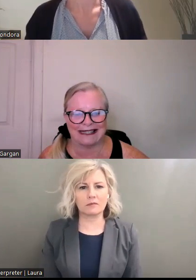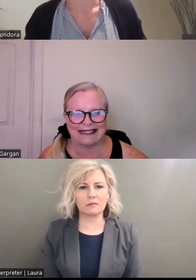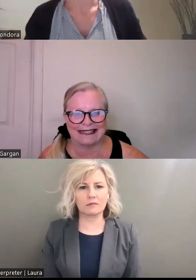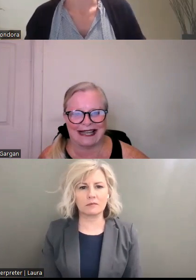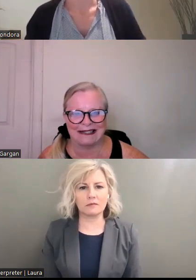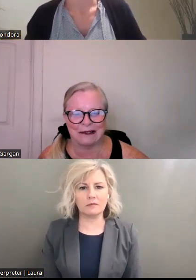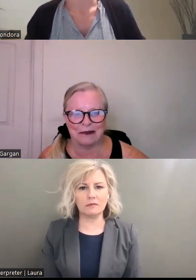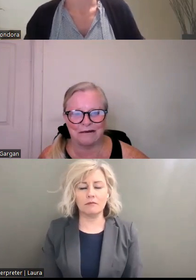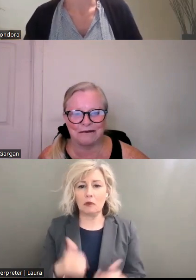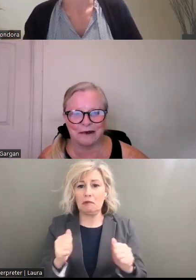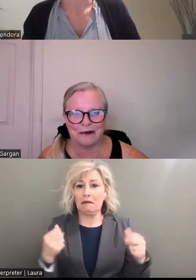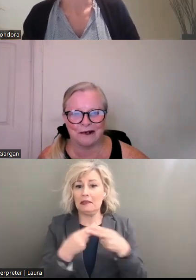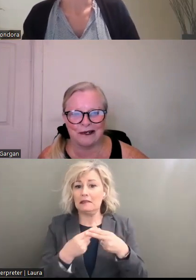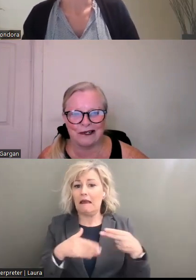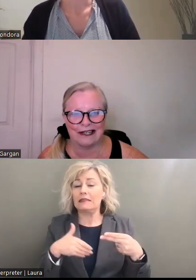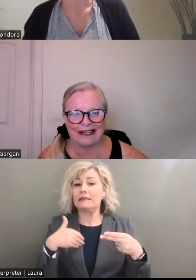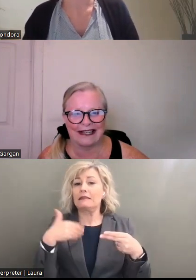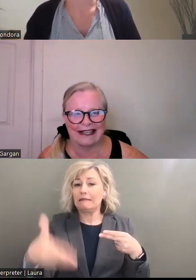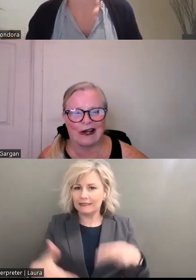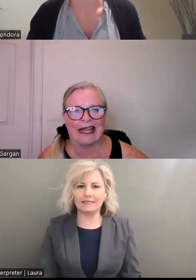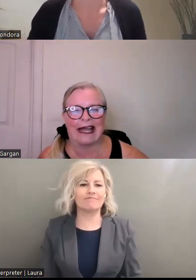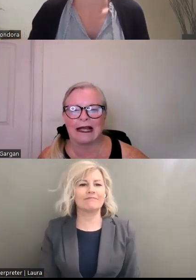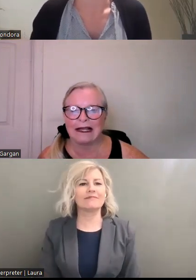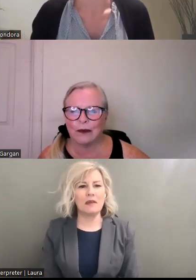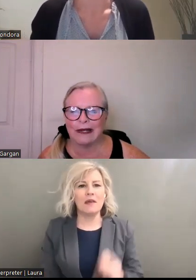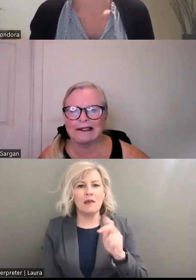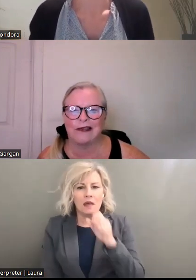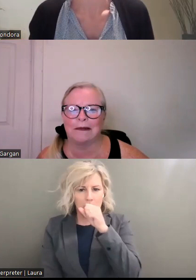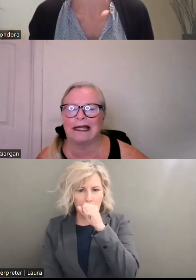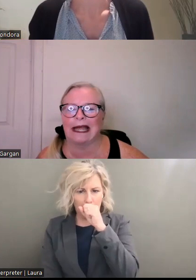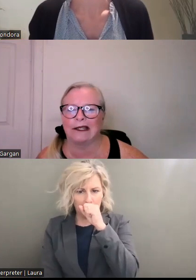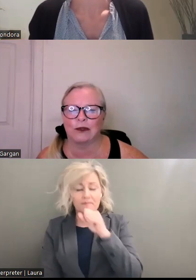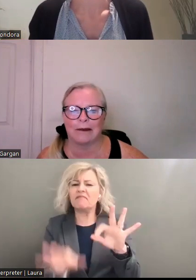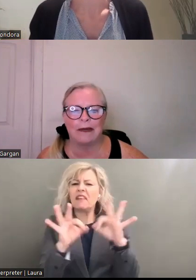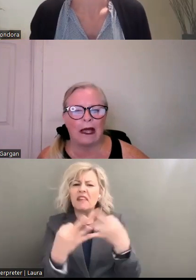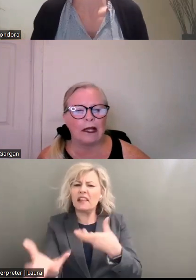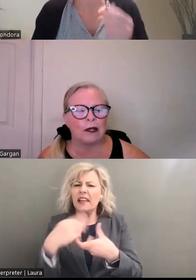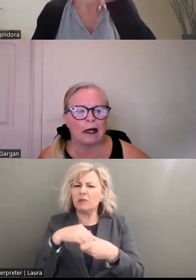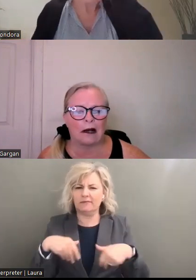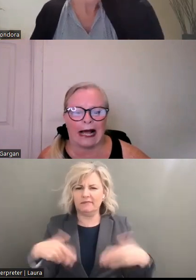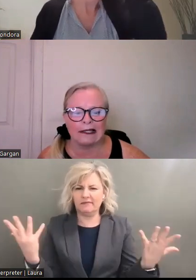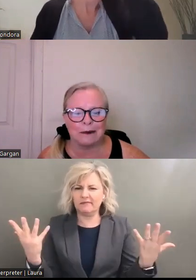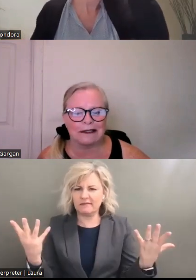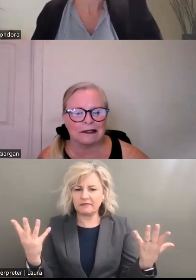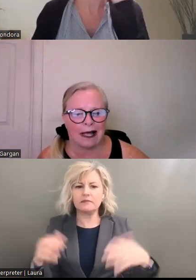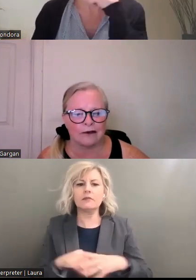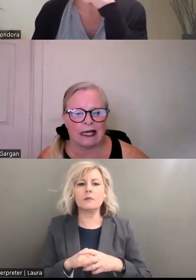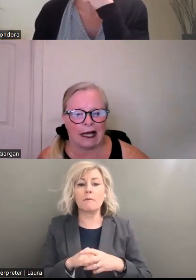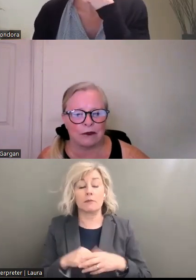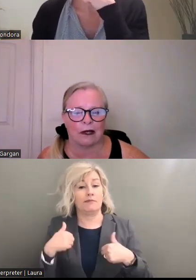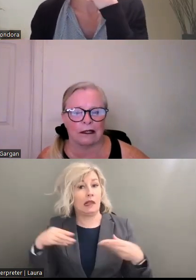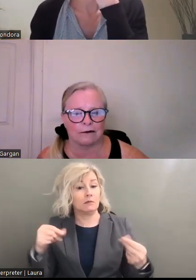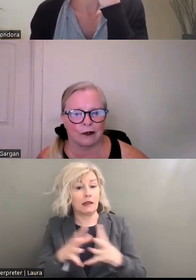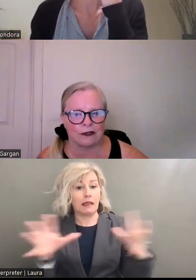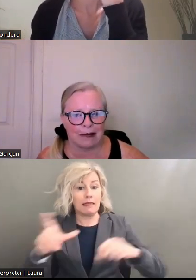Trying to get these slides to move forward. Okay, so what is family engagement? You know, I spend a lot of